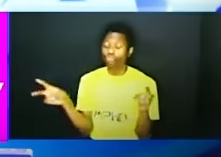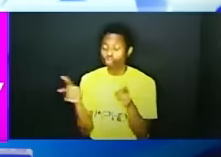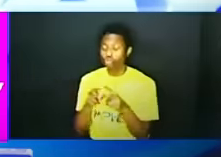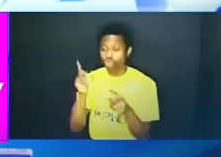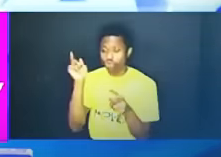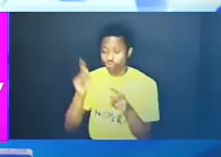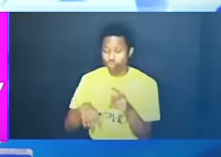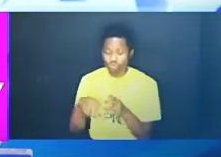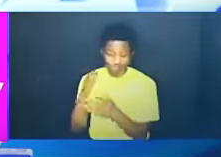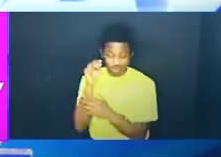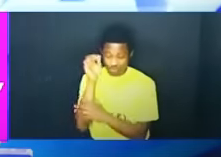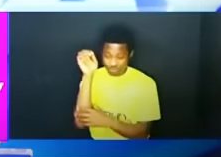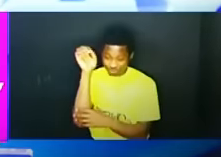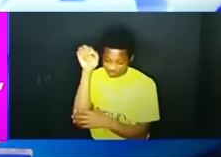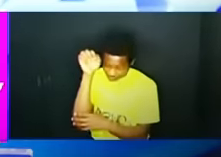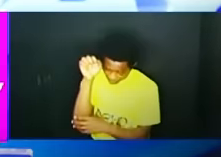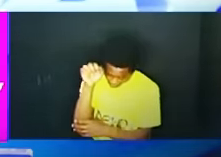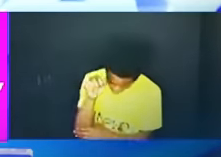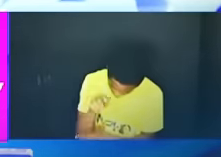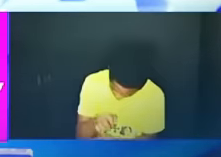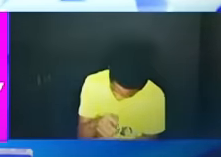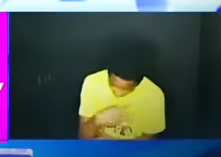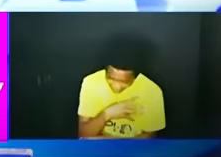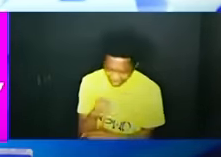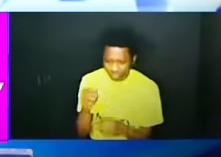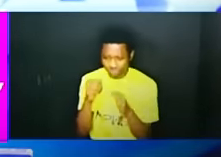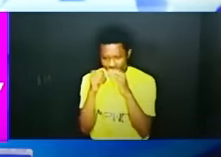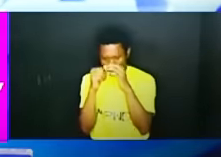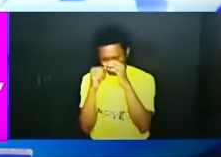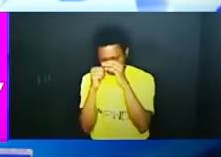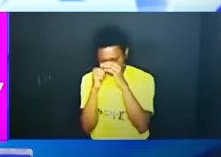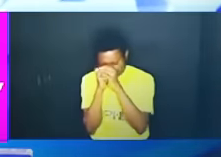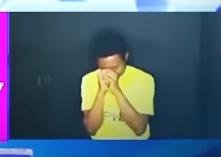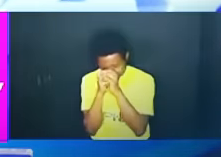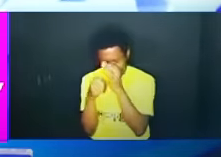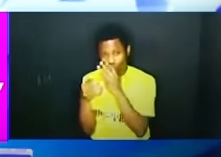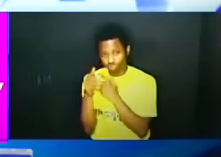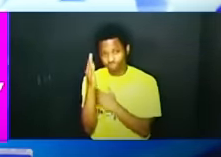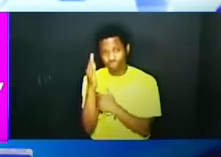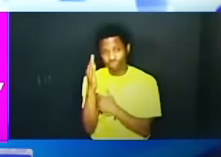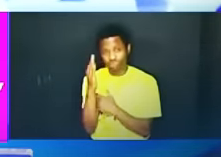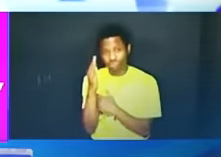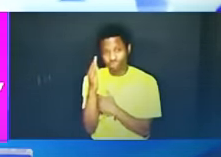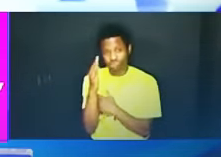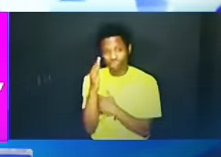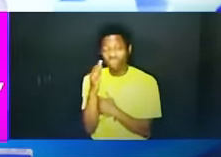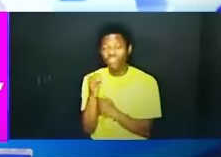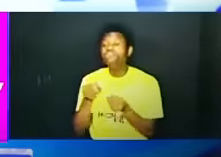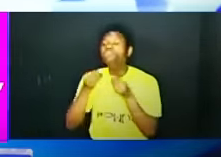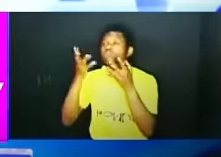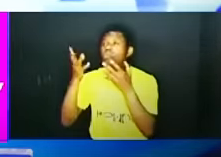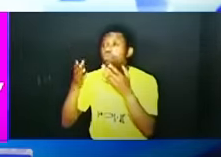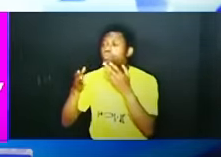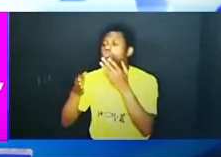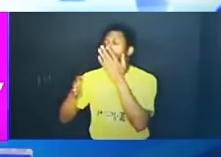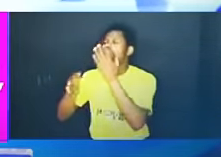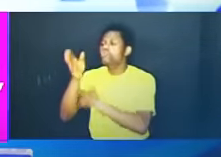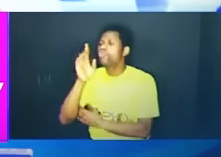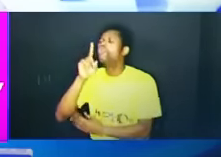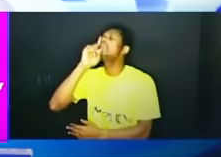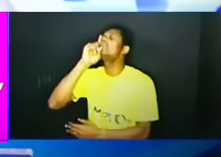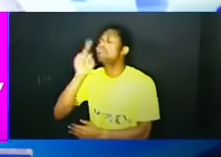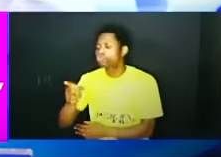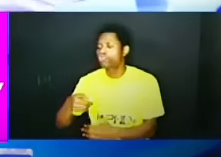and what, worship God, exclaiming, God is really among you. So here the